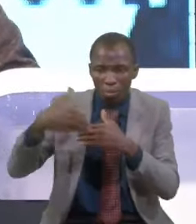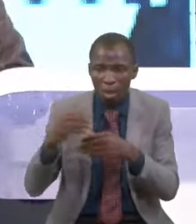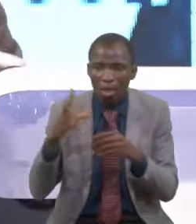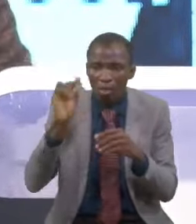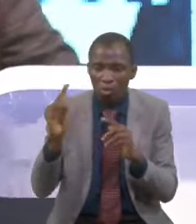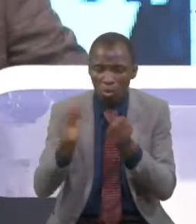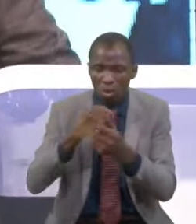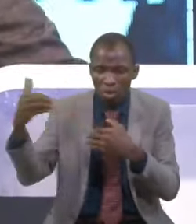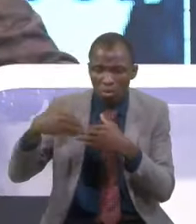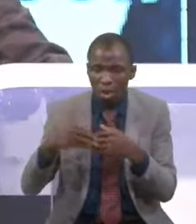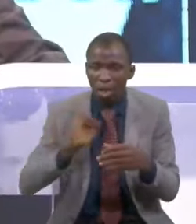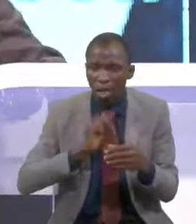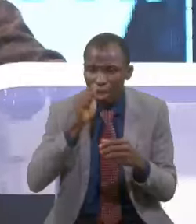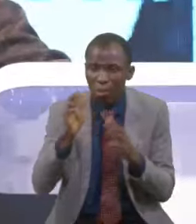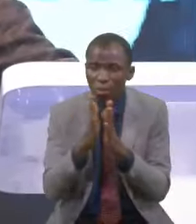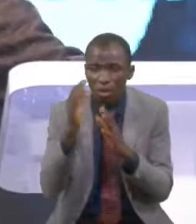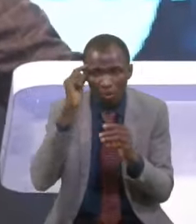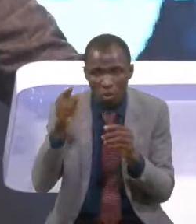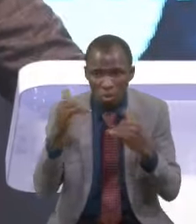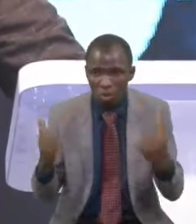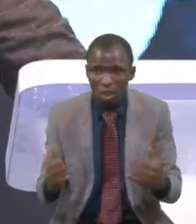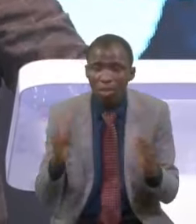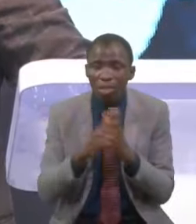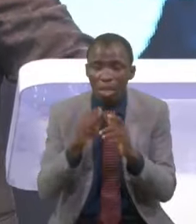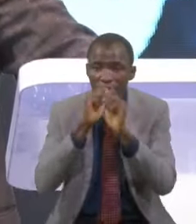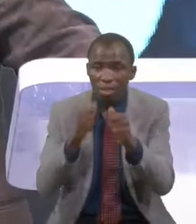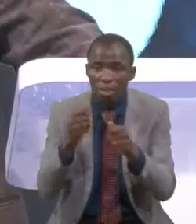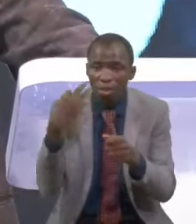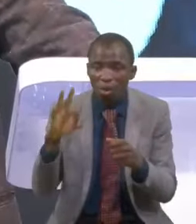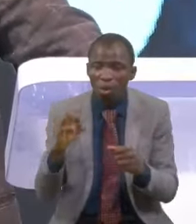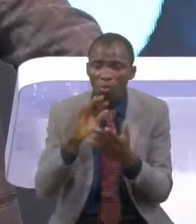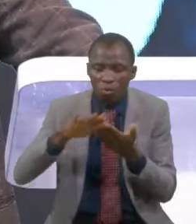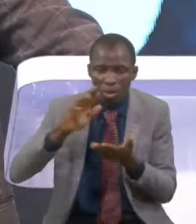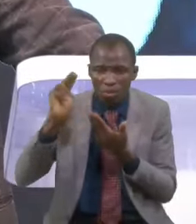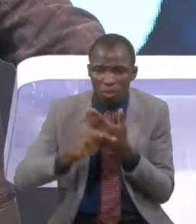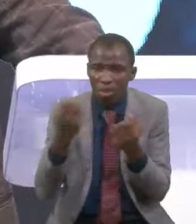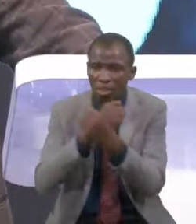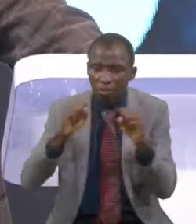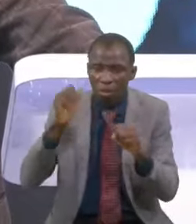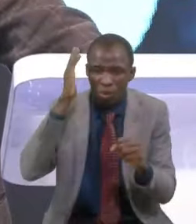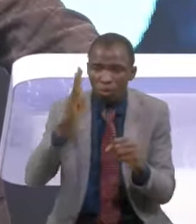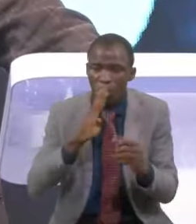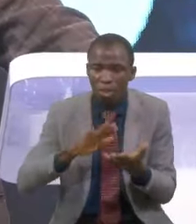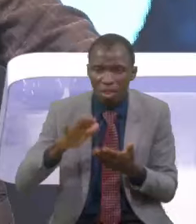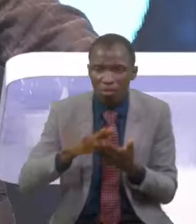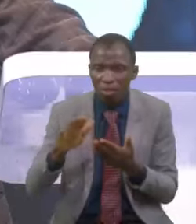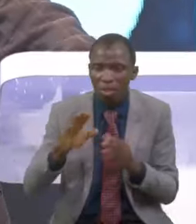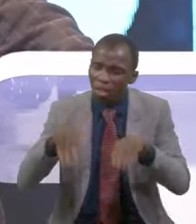that gift of forgiveness, salvation, will be given to you right